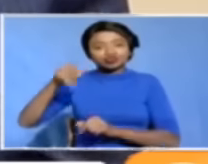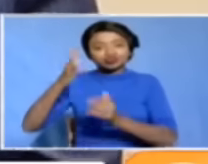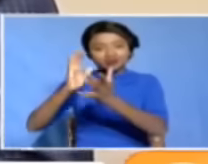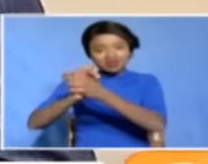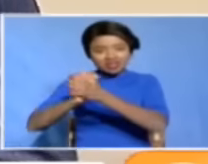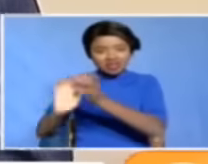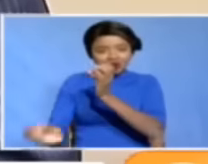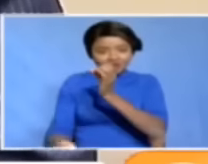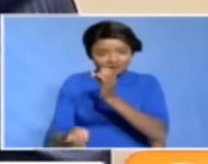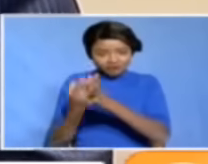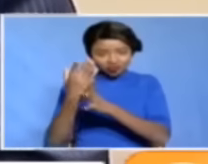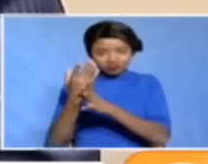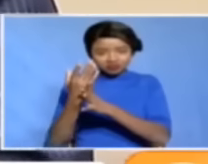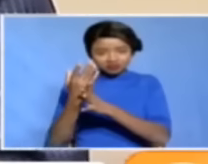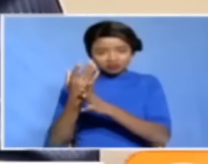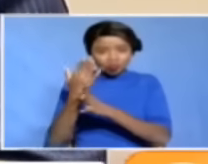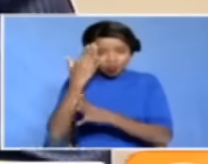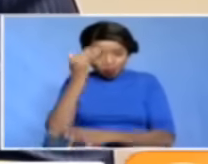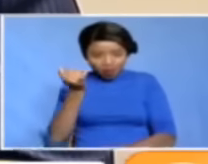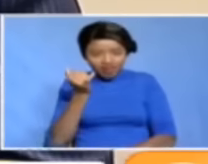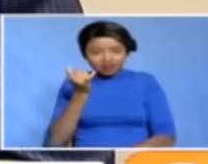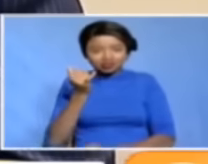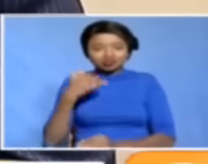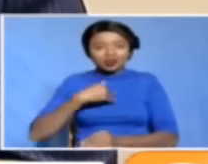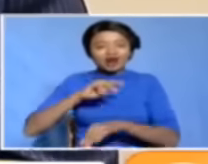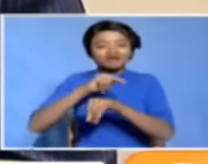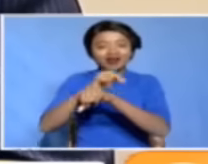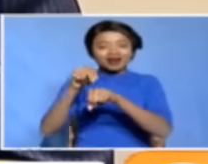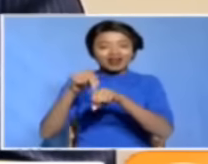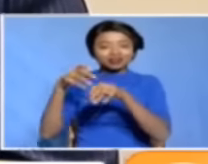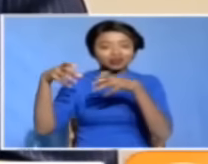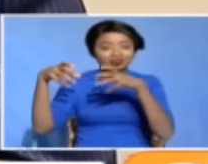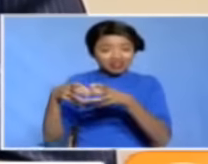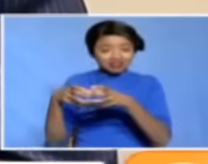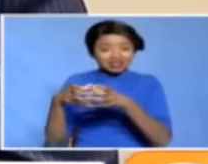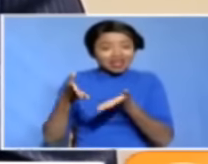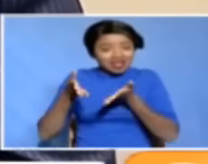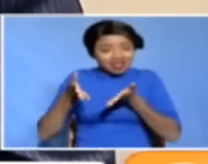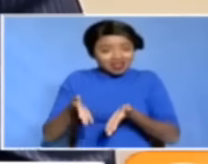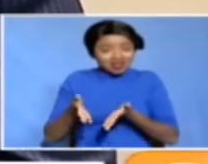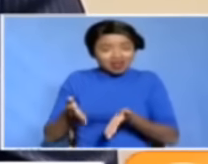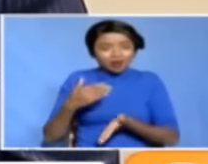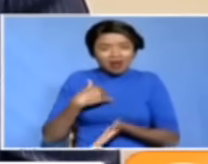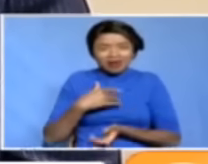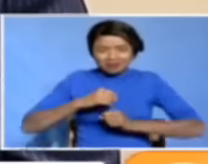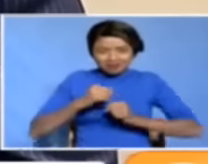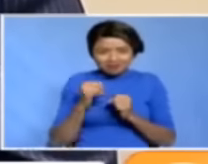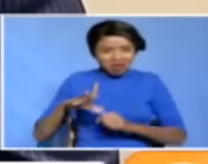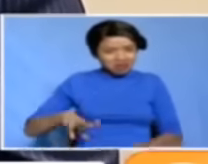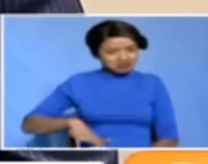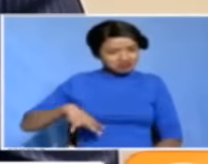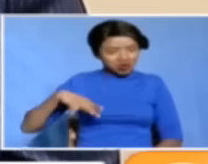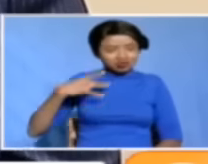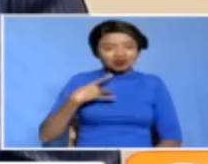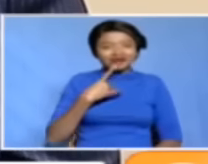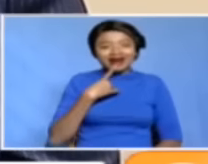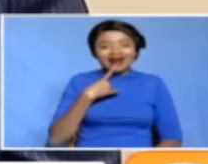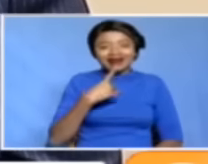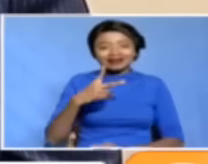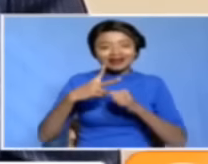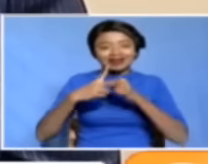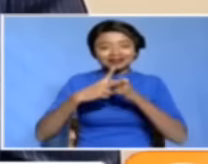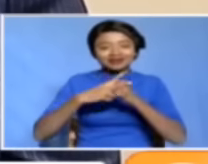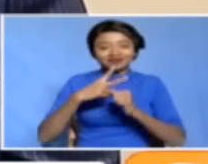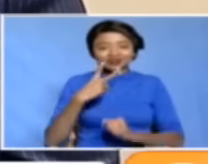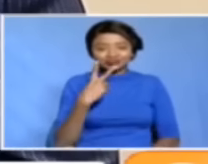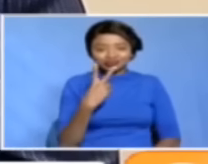a national party. And that's why today we are proud to have 172 members of parliament, mm-hmm. from every